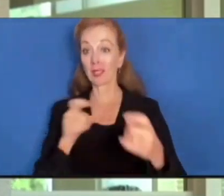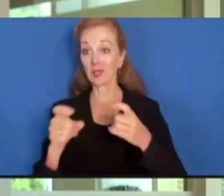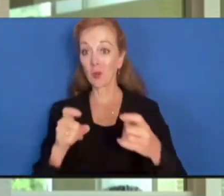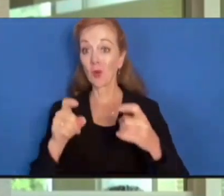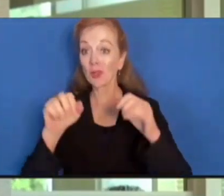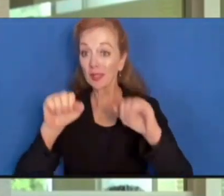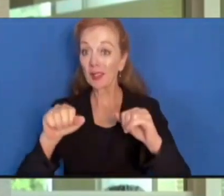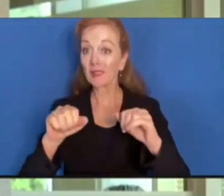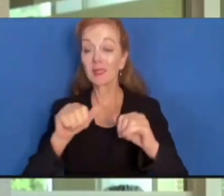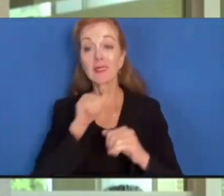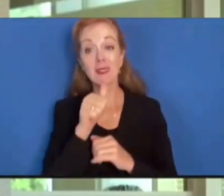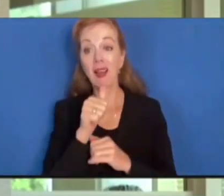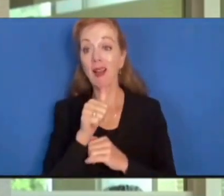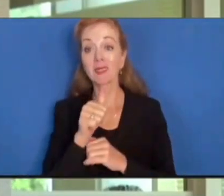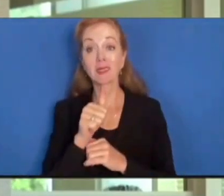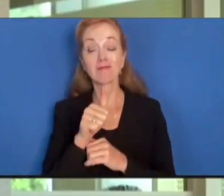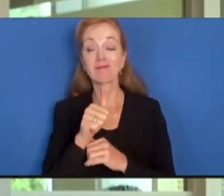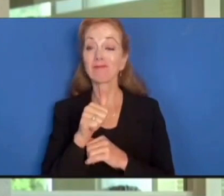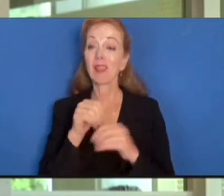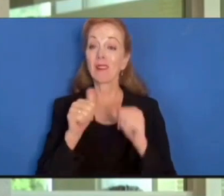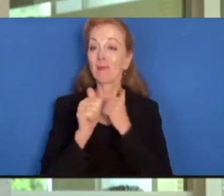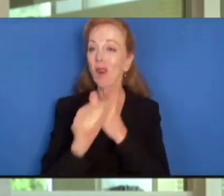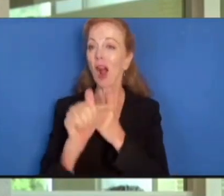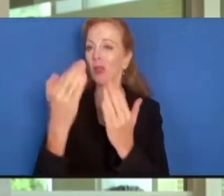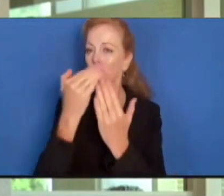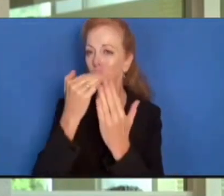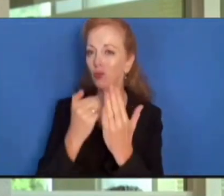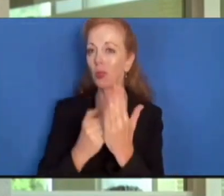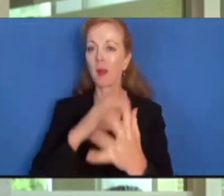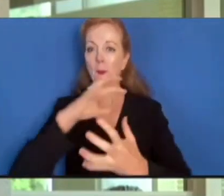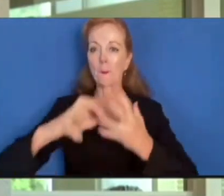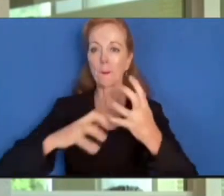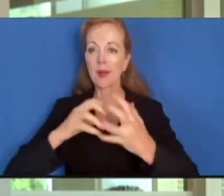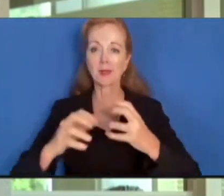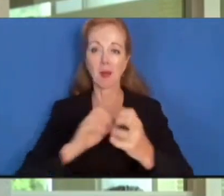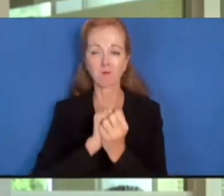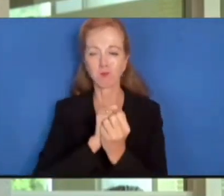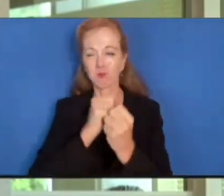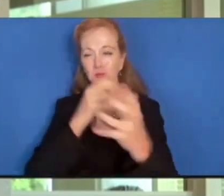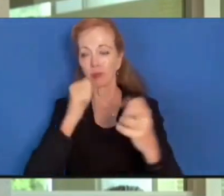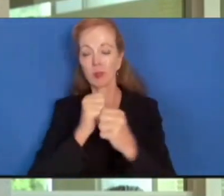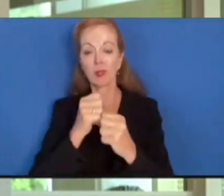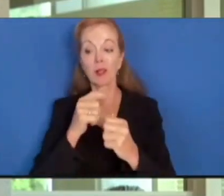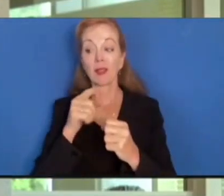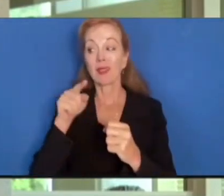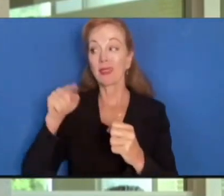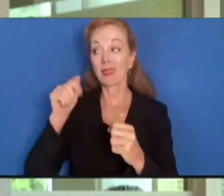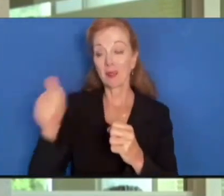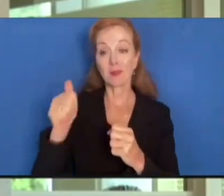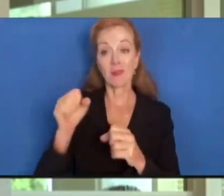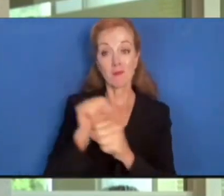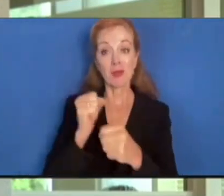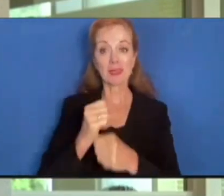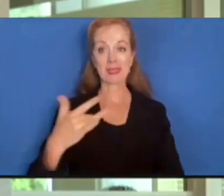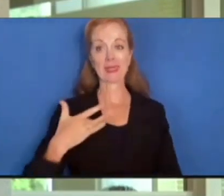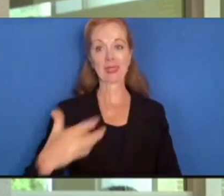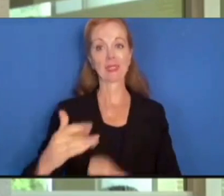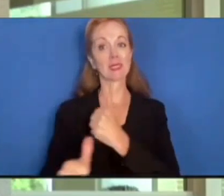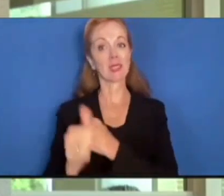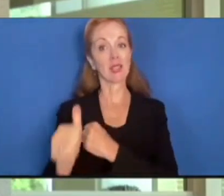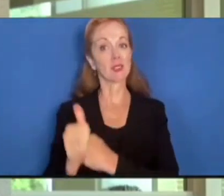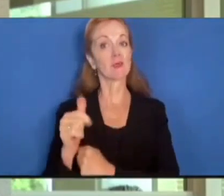they're not done to strict standards. They're mixing explosives that they have either made, and therefore those are very sensitive and dangerous themselves